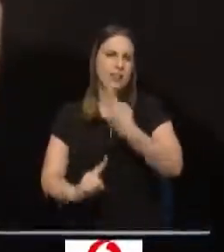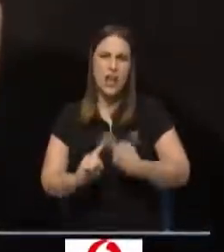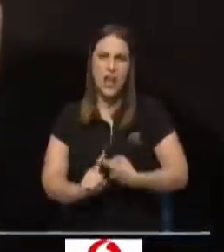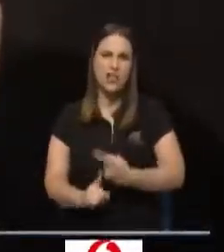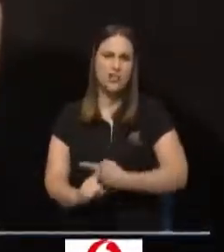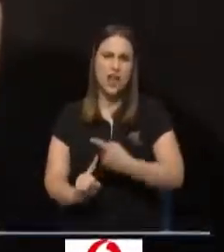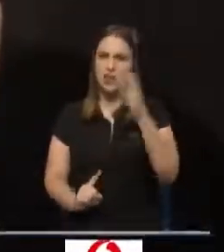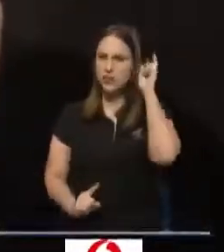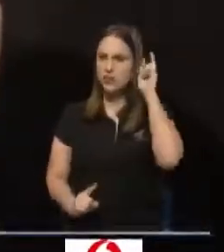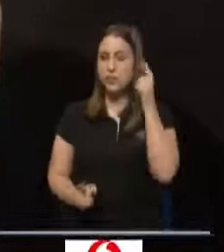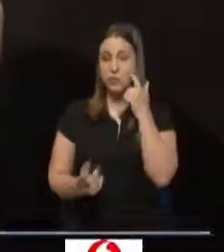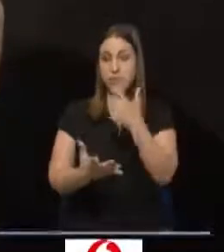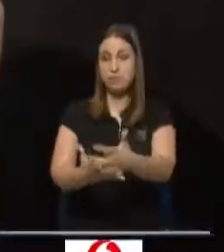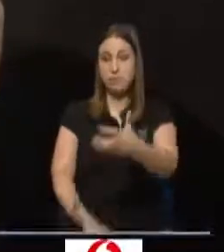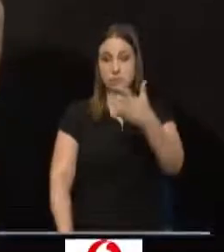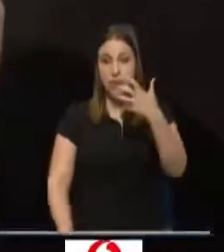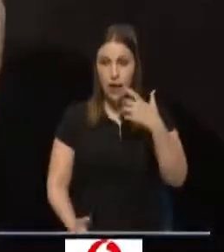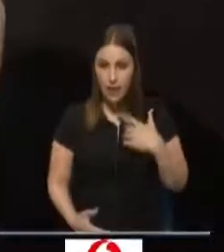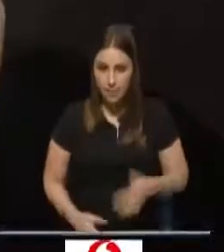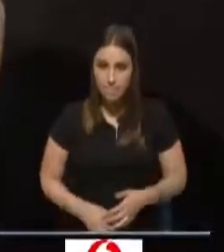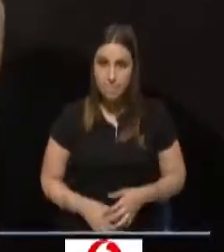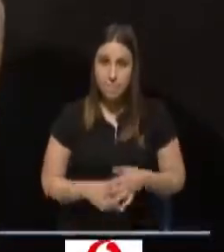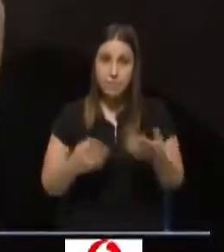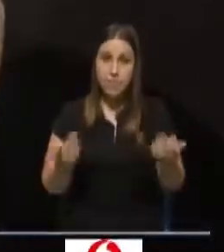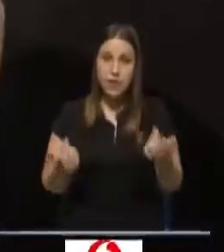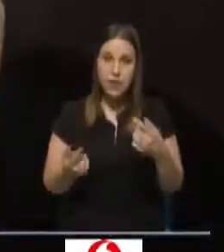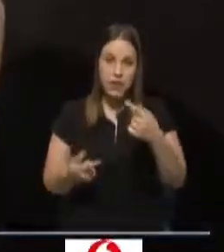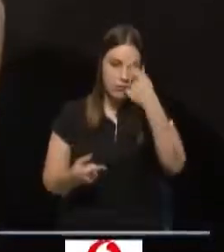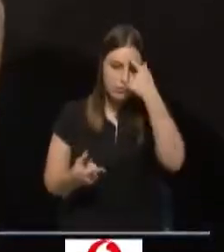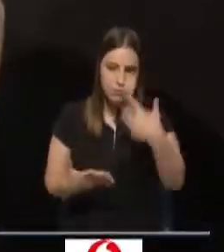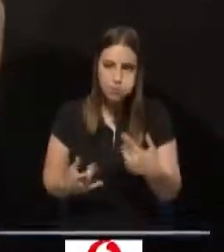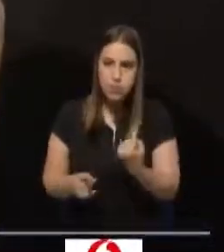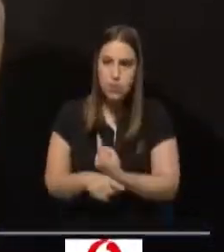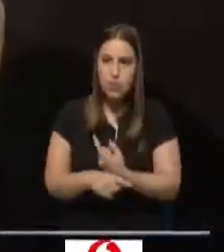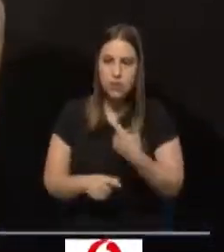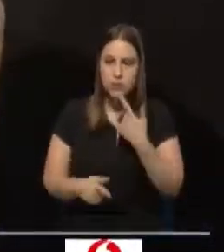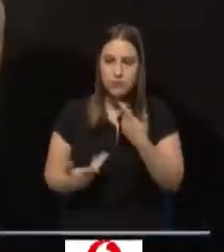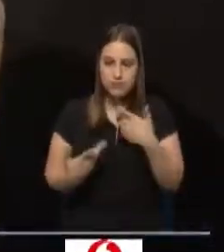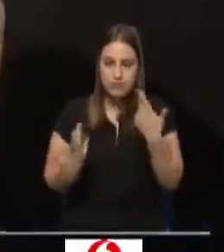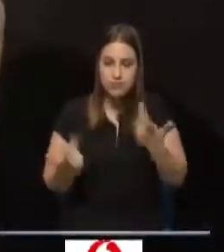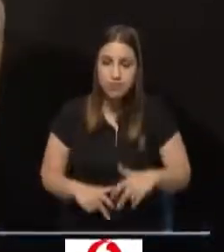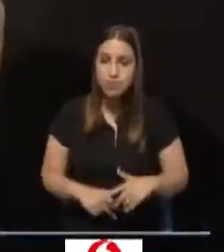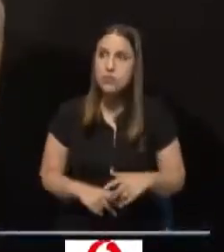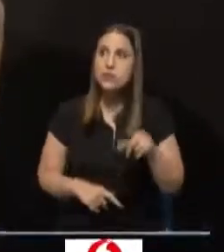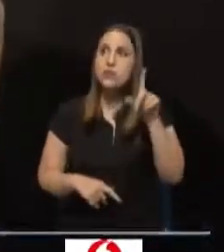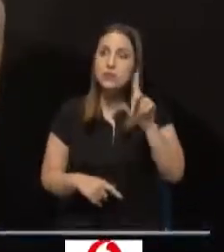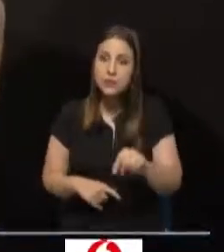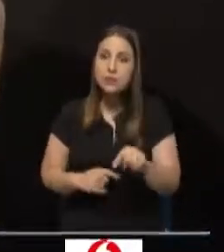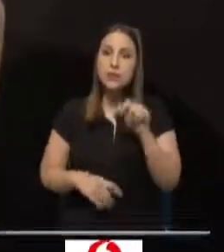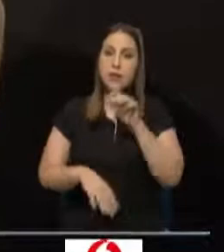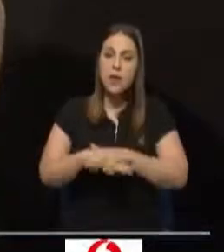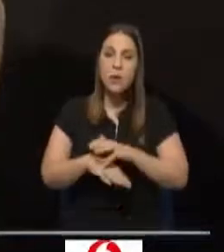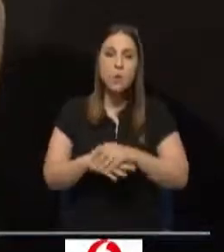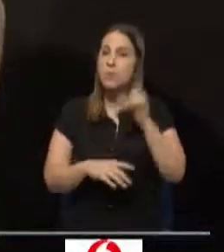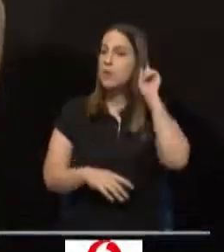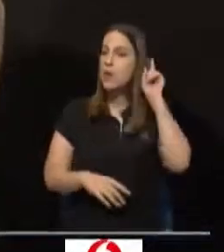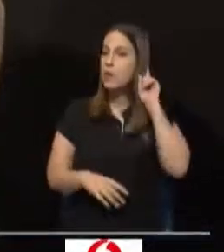hundreds of millions and a lot of taxes. If there are any unexpected